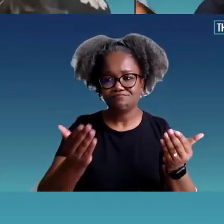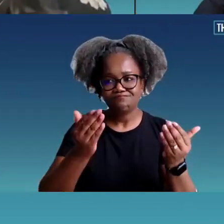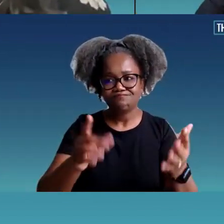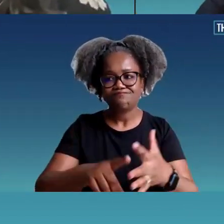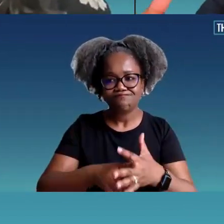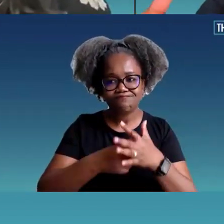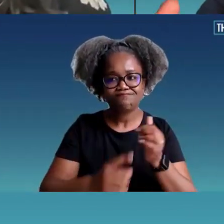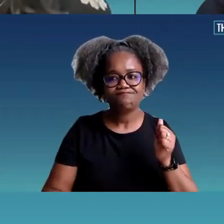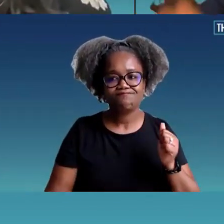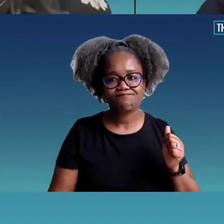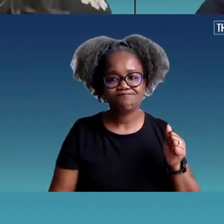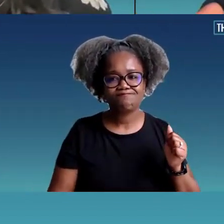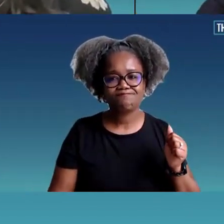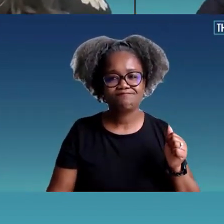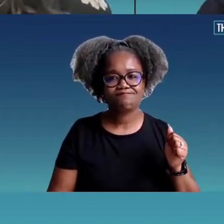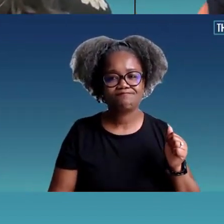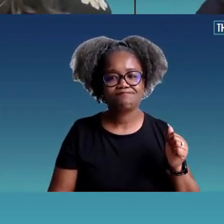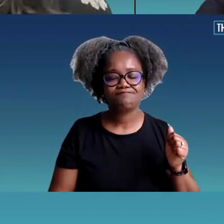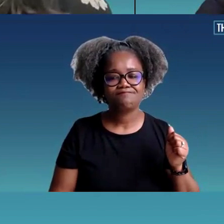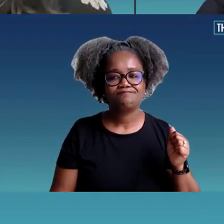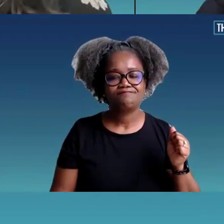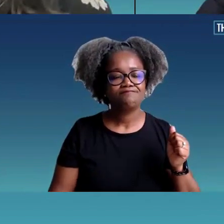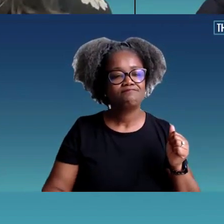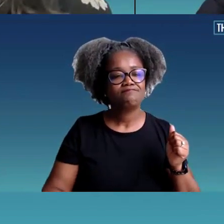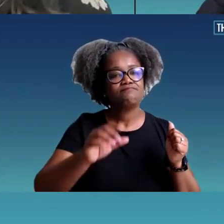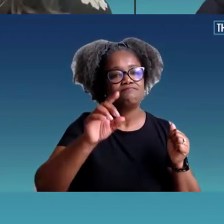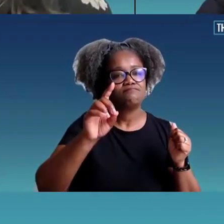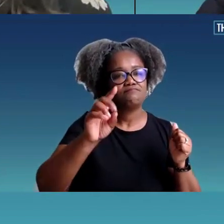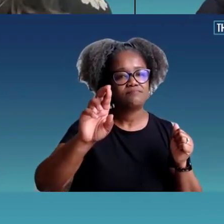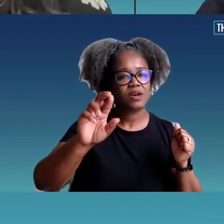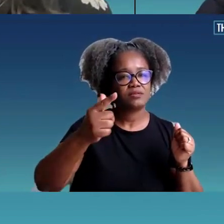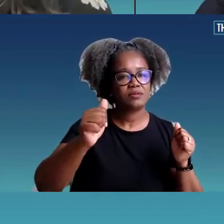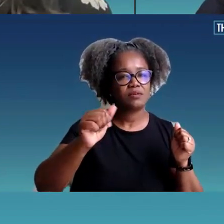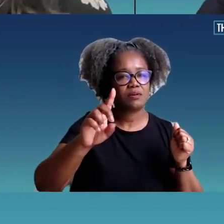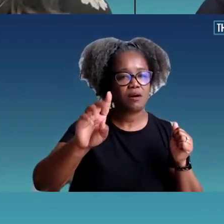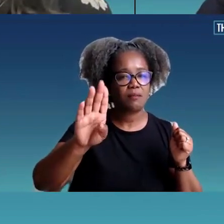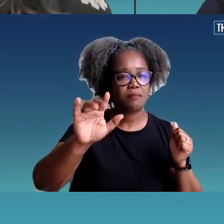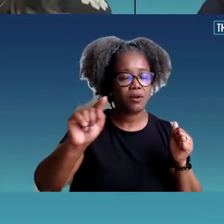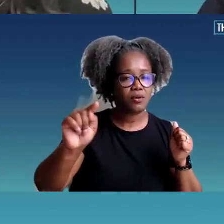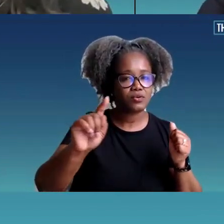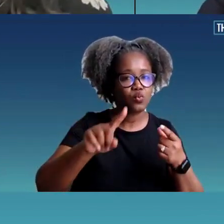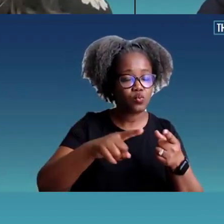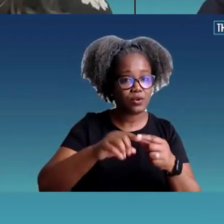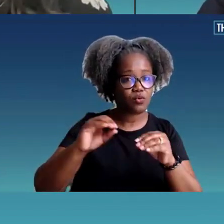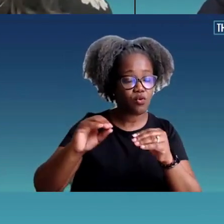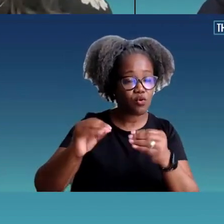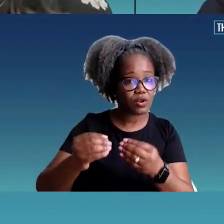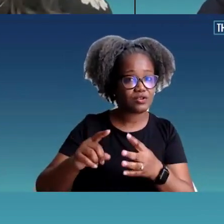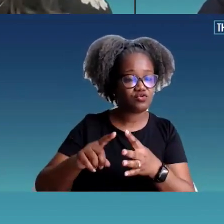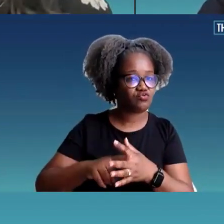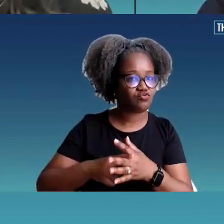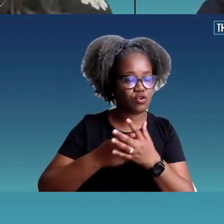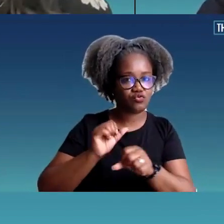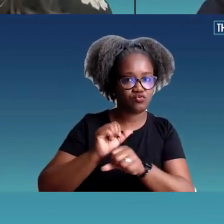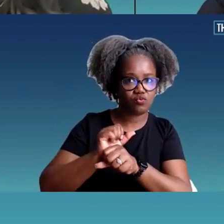to capture and analyze data to improve health outcomes, clinicians and staff can feel